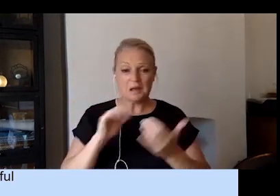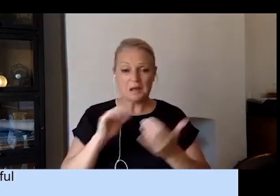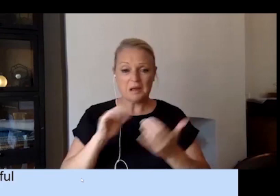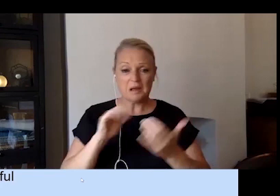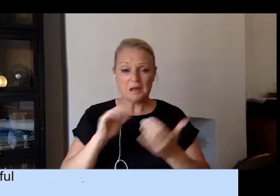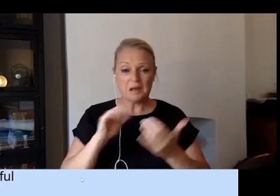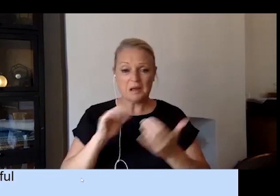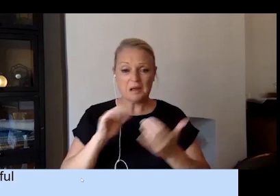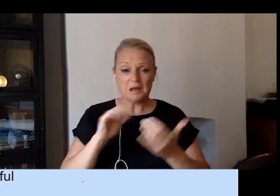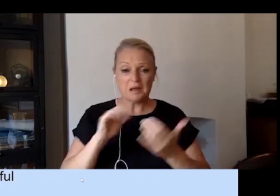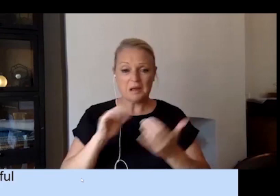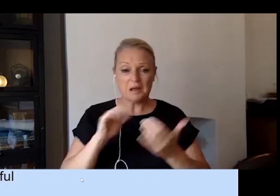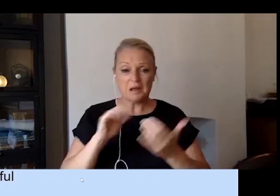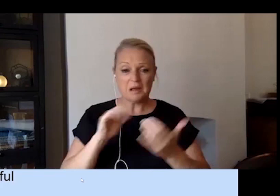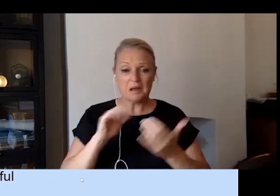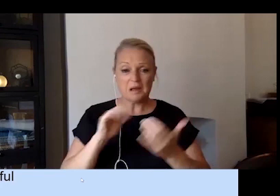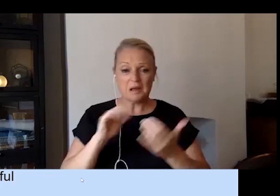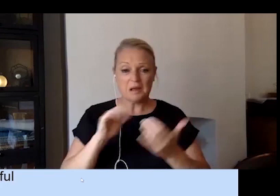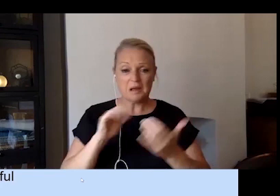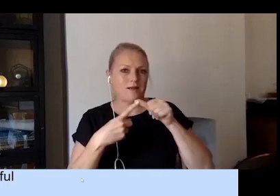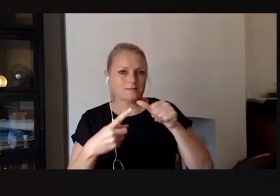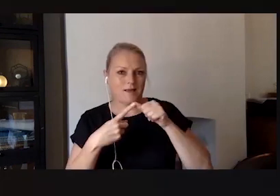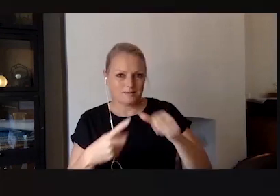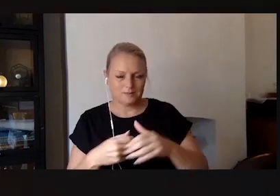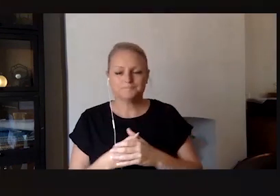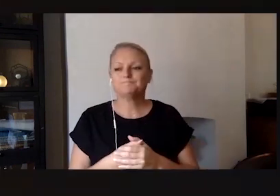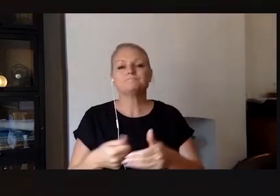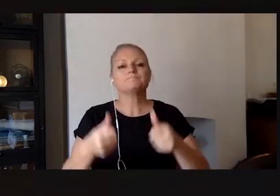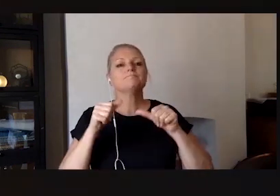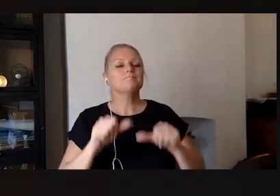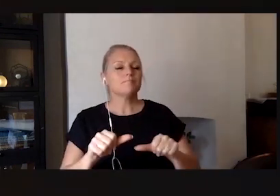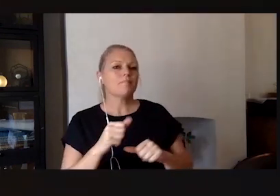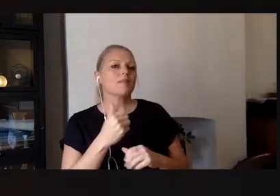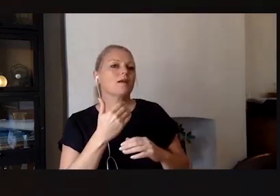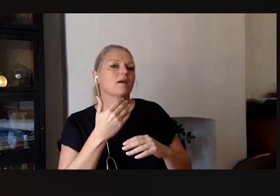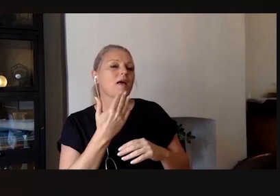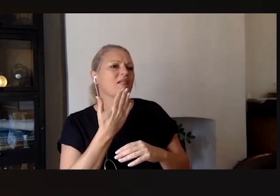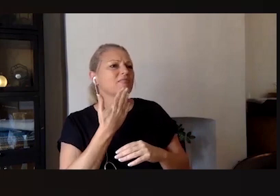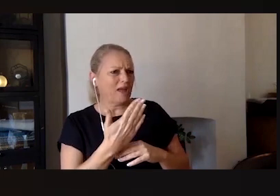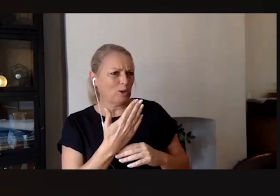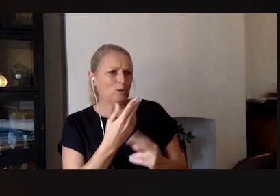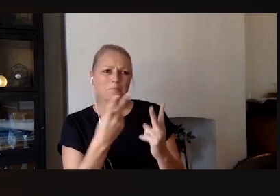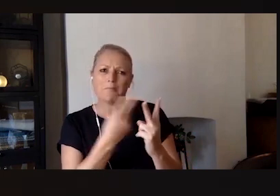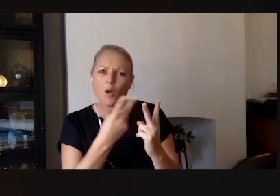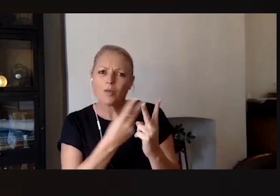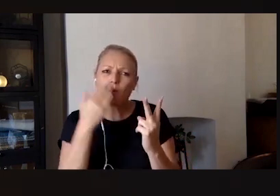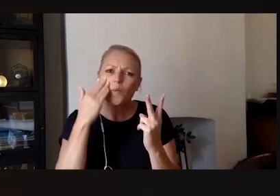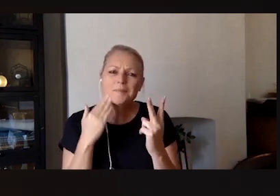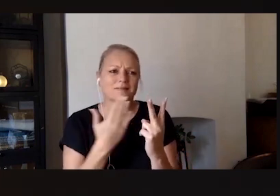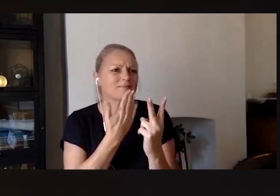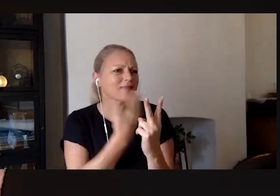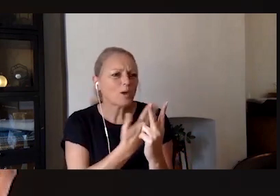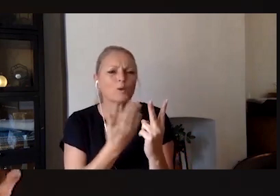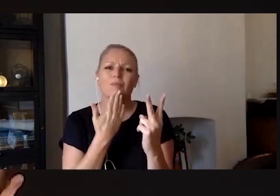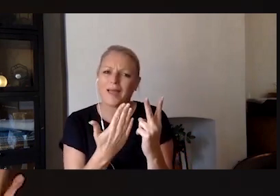point. Thank you so much, Greta, and thank you so much, Tracy. I really appreciated the moment that you've